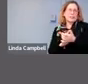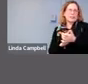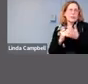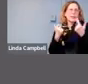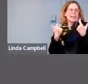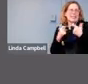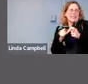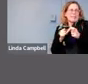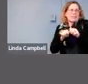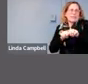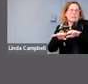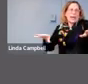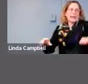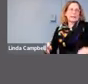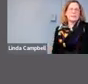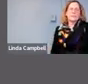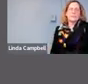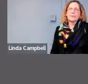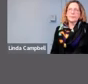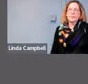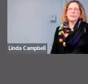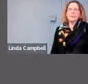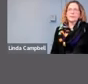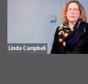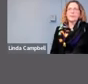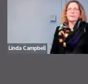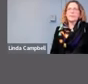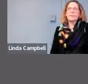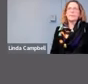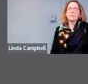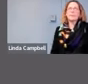which includes education to limit the spread.